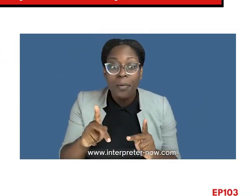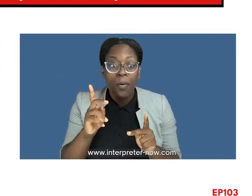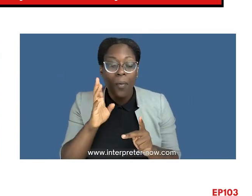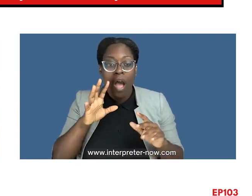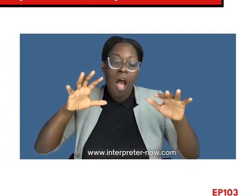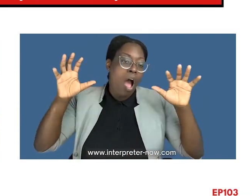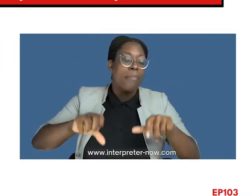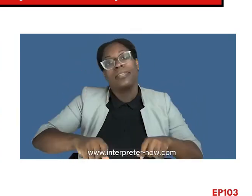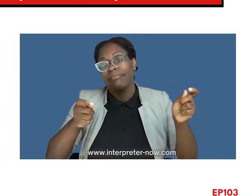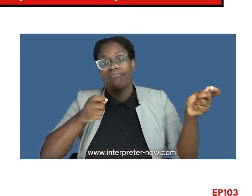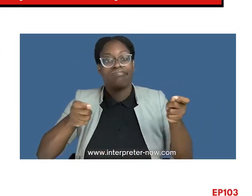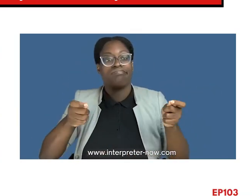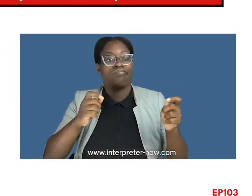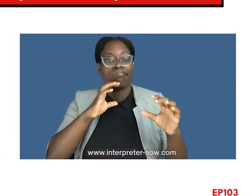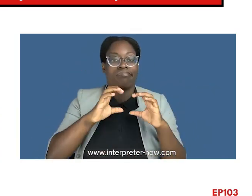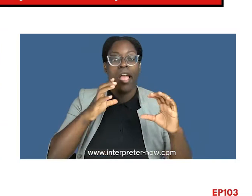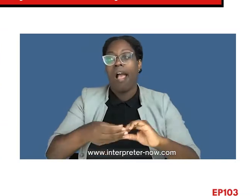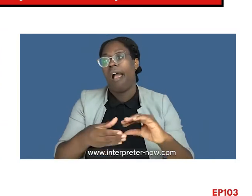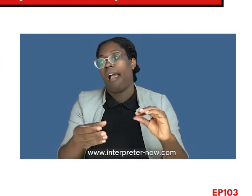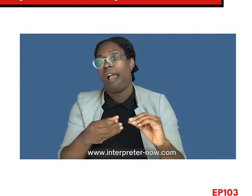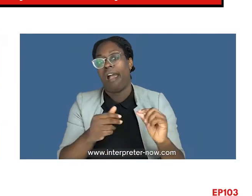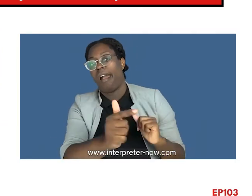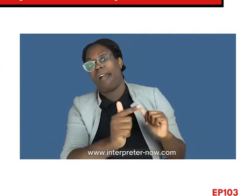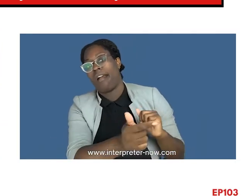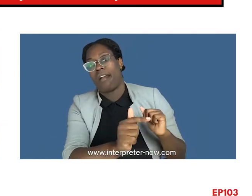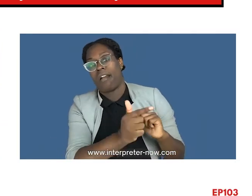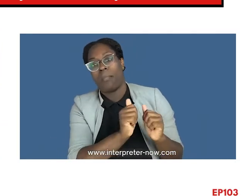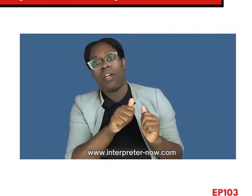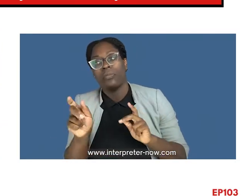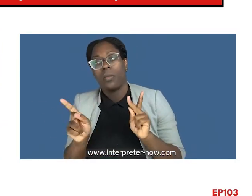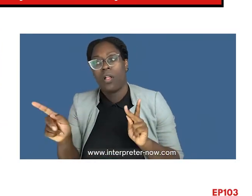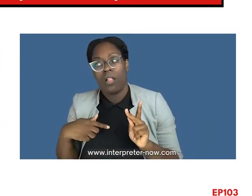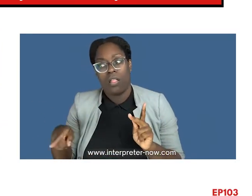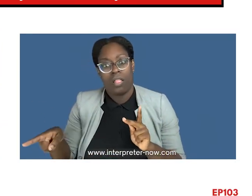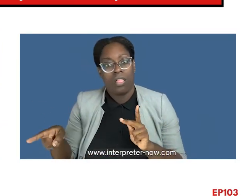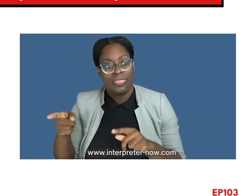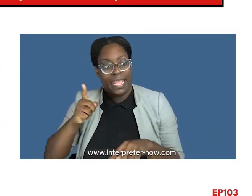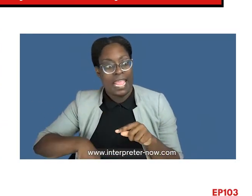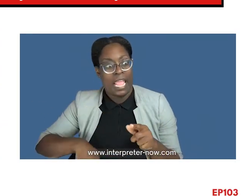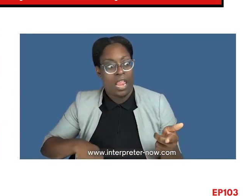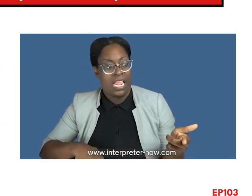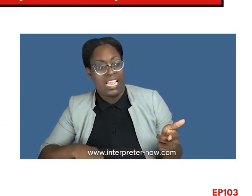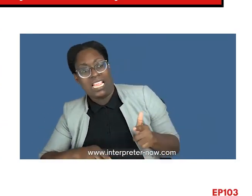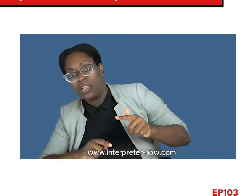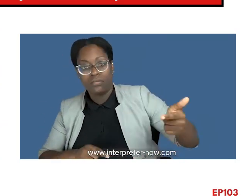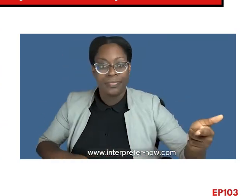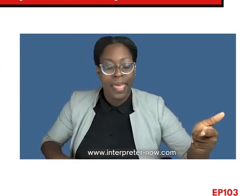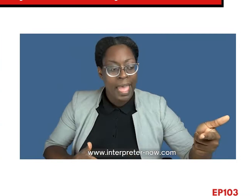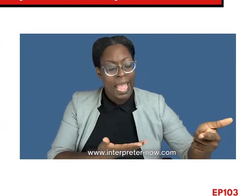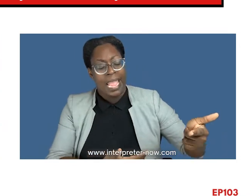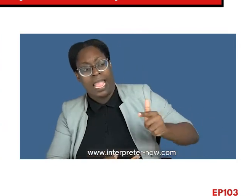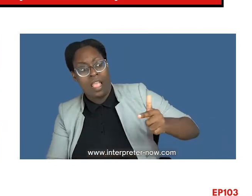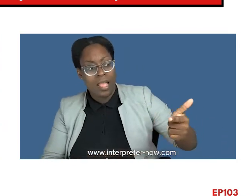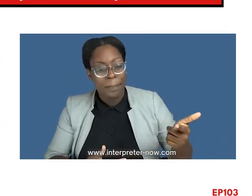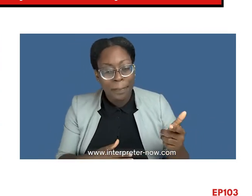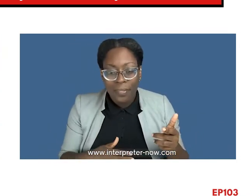hear the rest of Paula's thought. Opening the space. Often when you're working on a team, a couple of